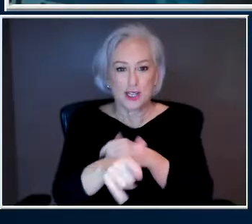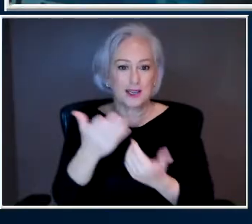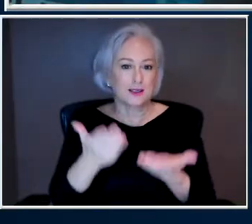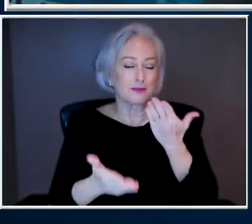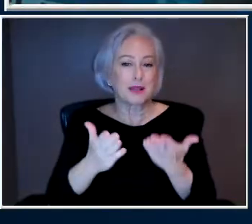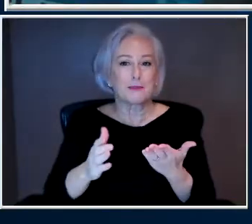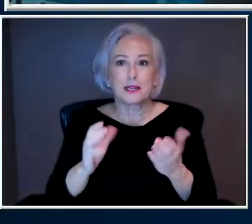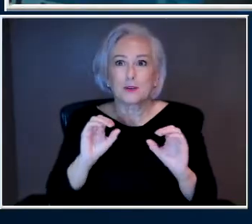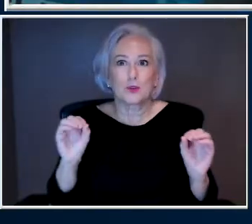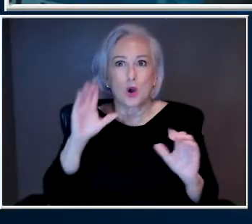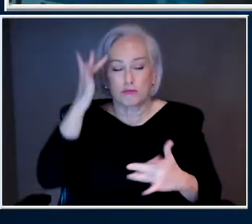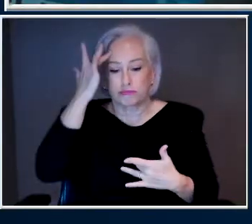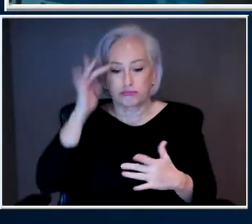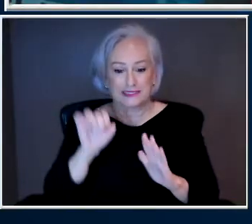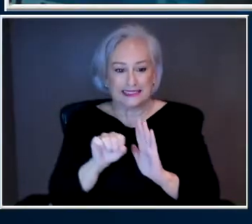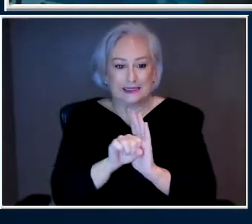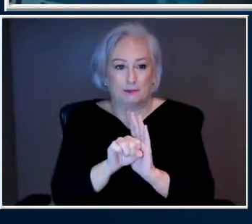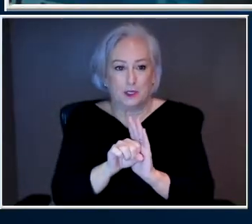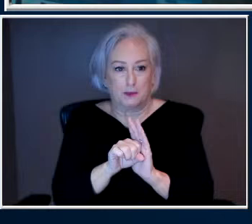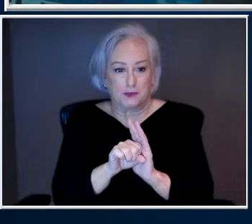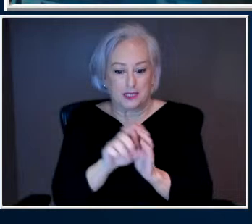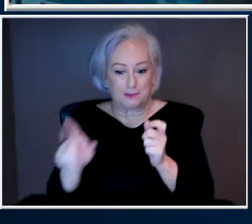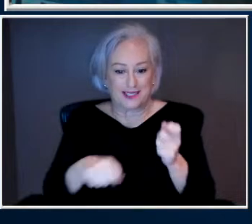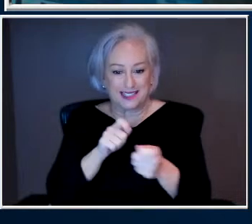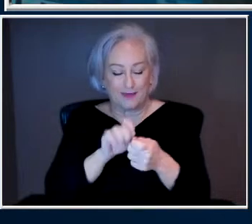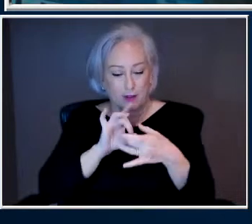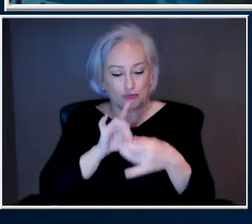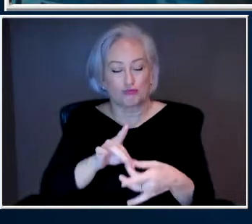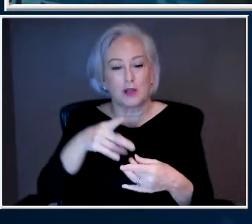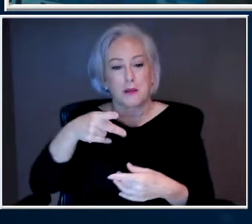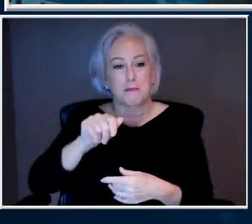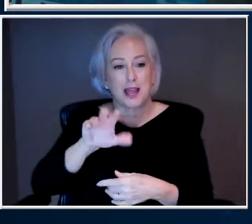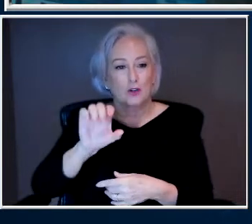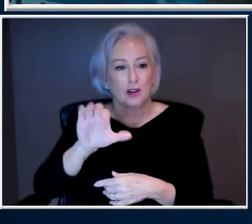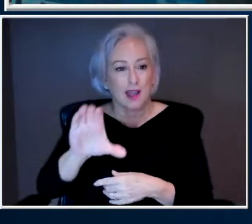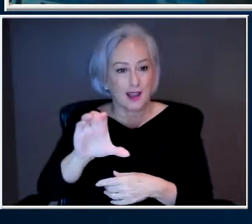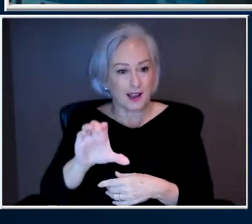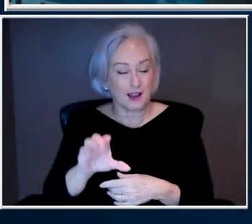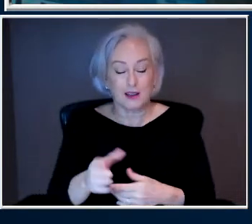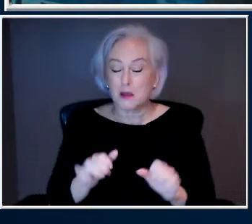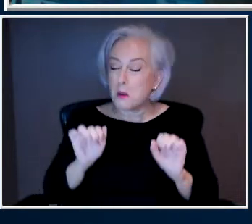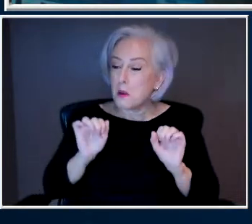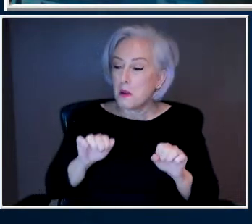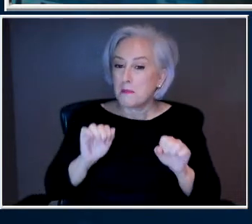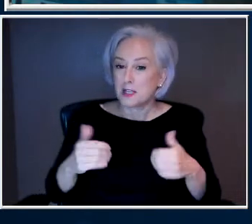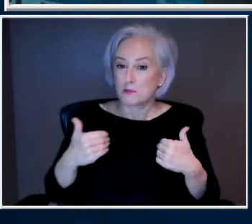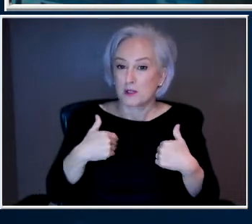Is it possible to not have any symptoms until it's too late for this kind of cancer?